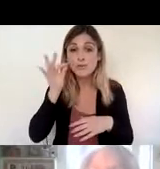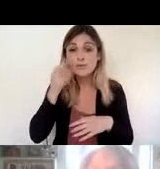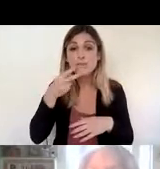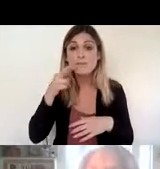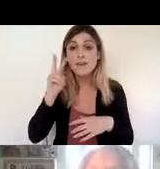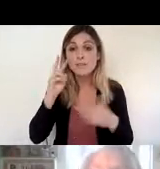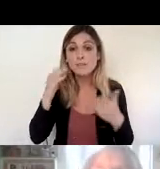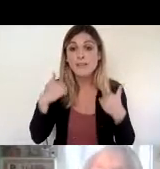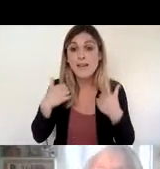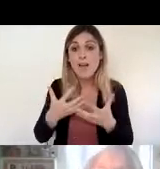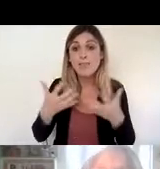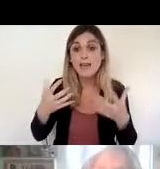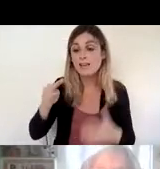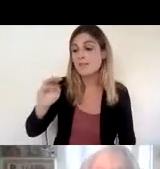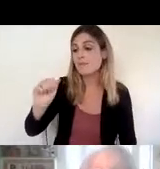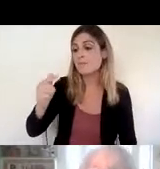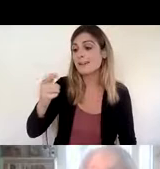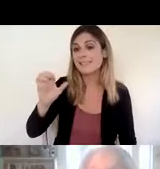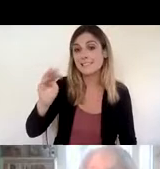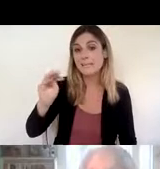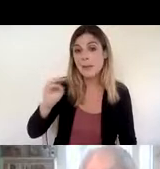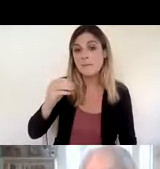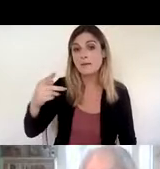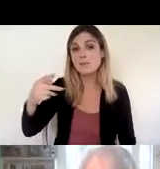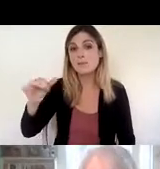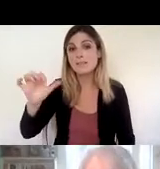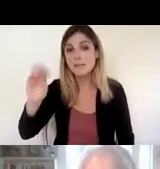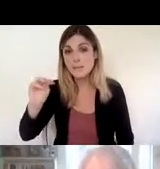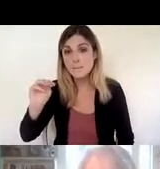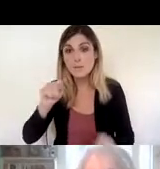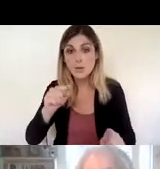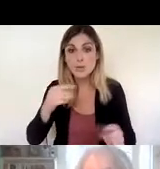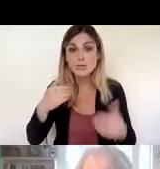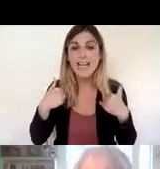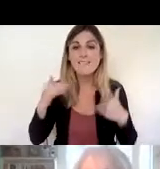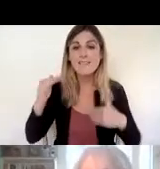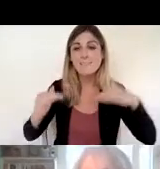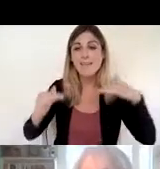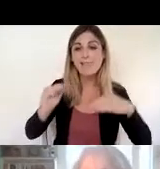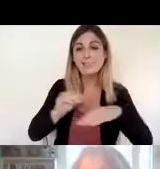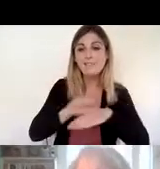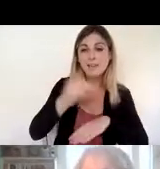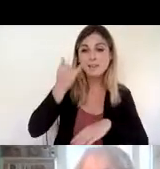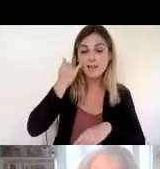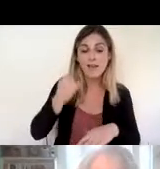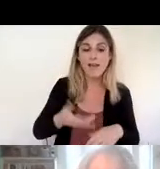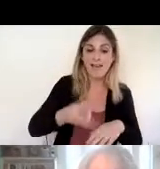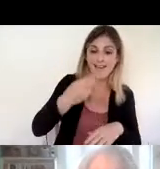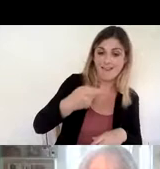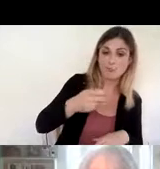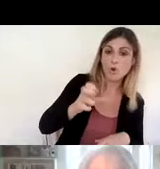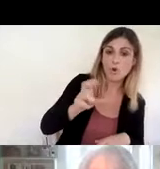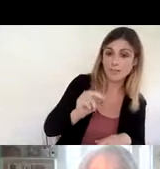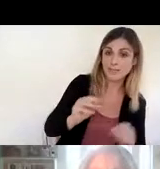magnesium and potassium, and these are the nutrients that have that alkalinizing effect that I talked about. If your high protein diet is causing a little bit of